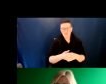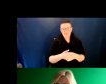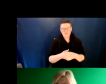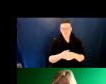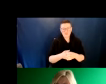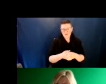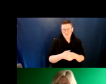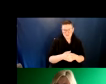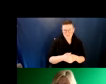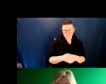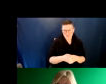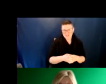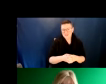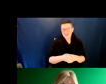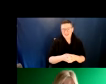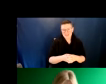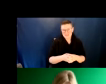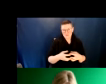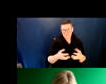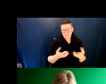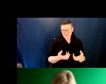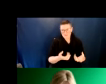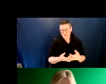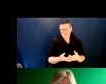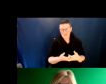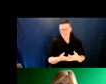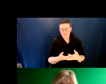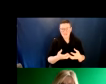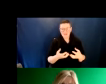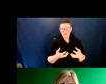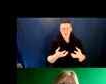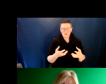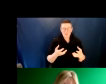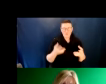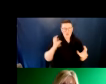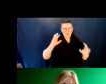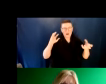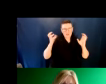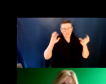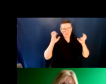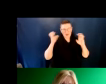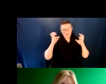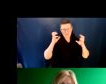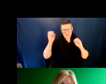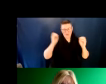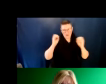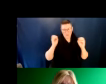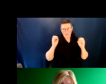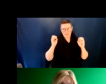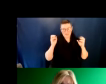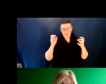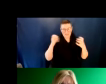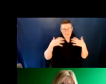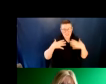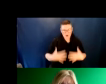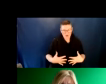study, but it was very interesting result that sort of backs up that idea that the way we cognitively process down and up